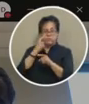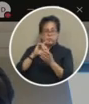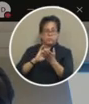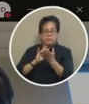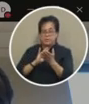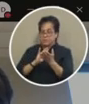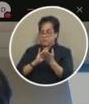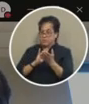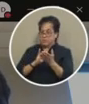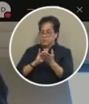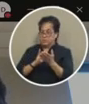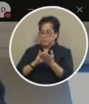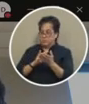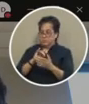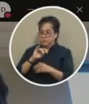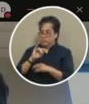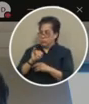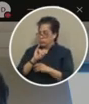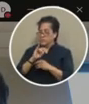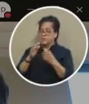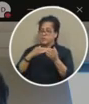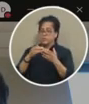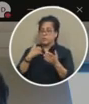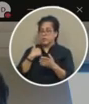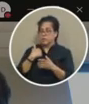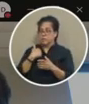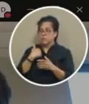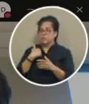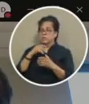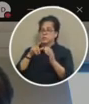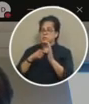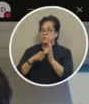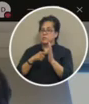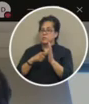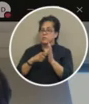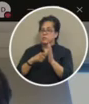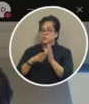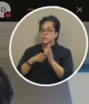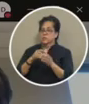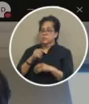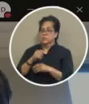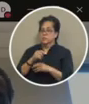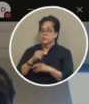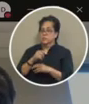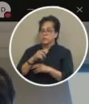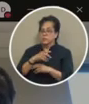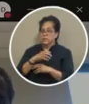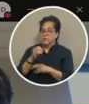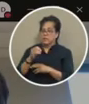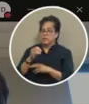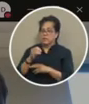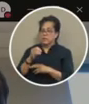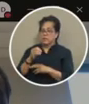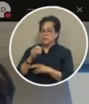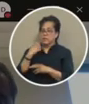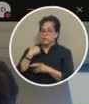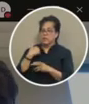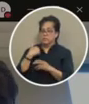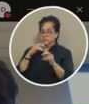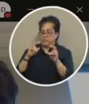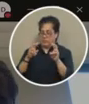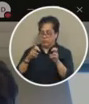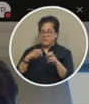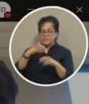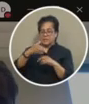insurance criteria. So that's even though they get awarded in this project, it may become a critical point issue on the next